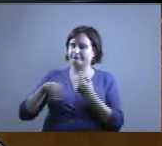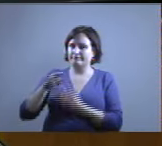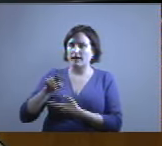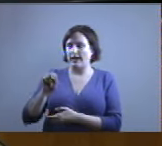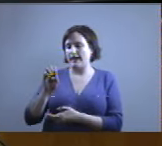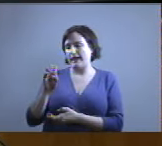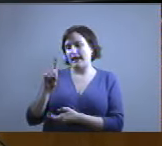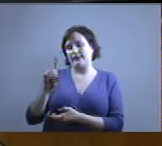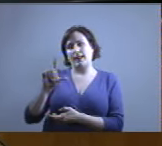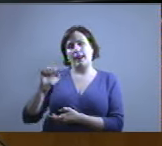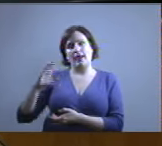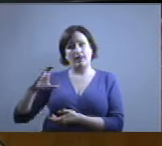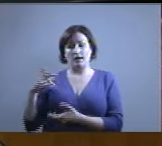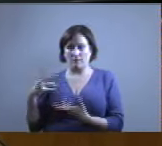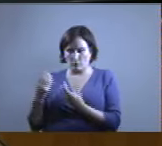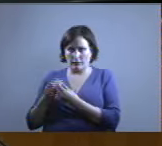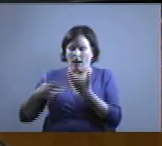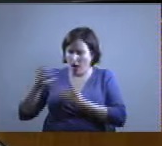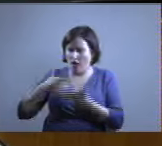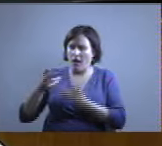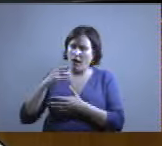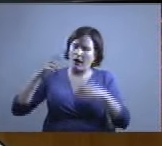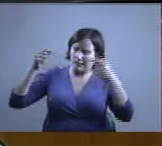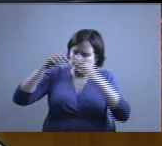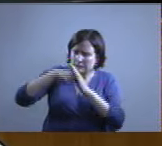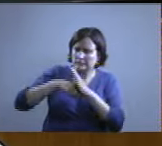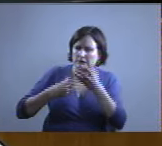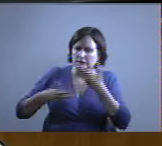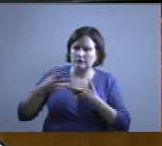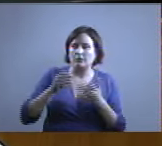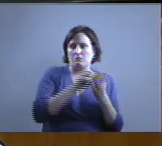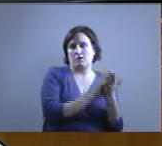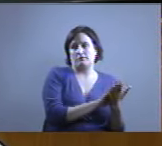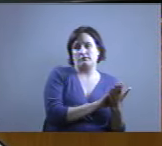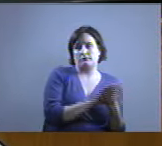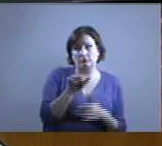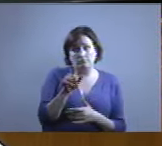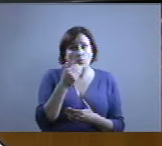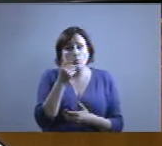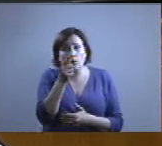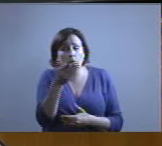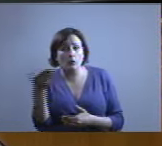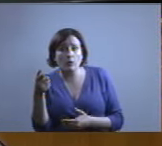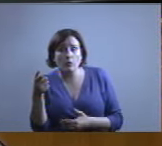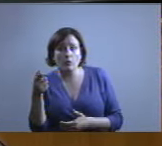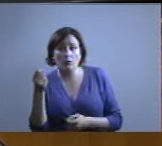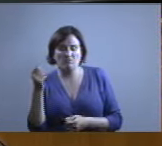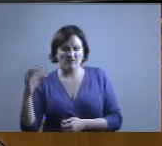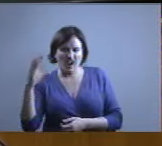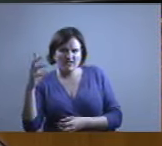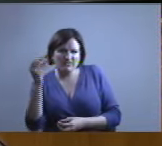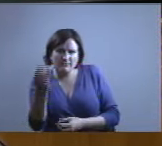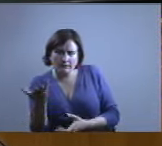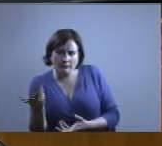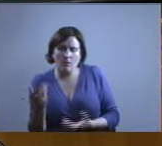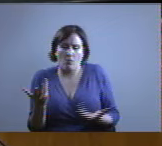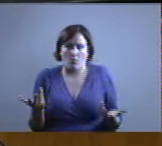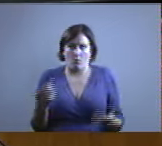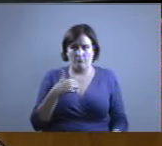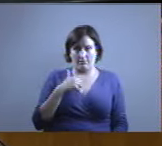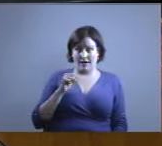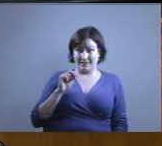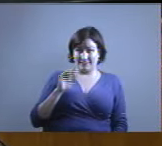Which side are you on? The poor or the rich and well-off? The ANC is for the well-being